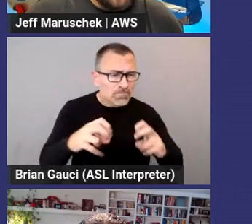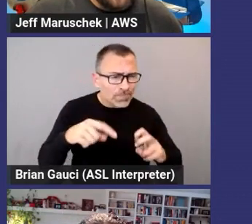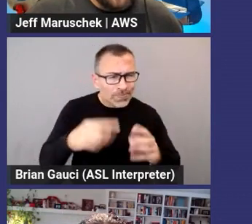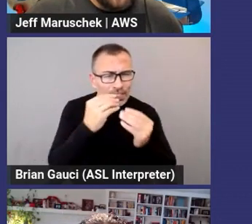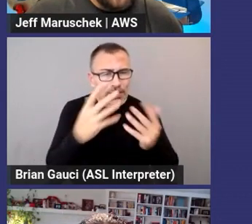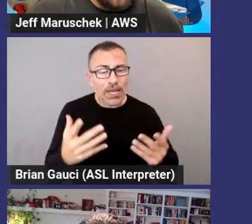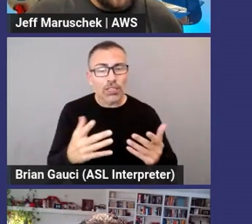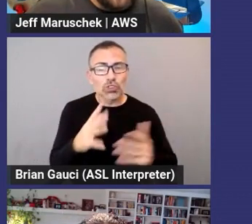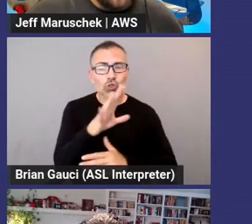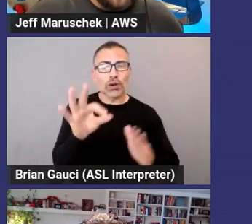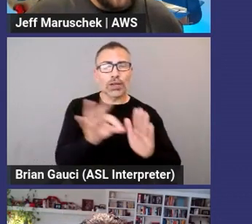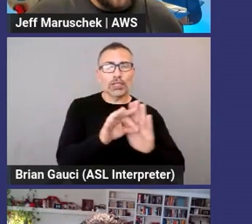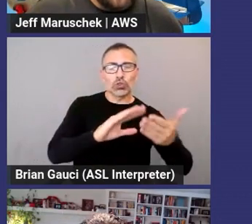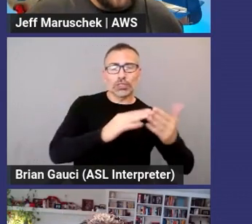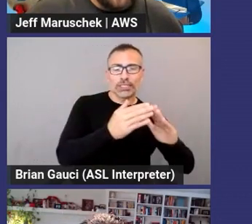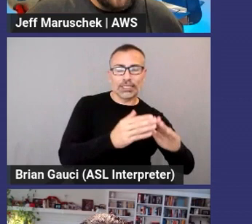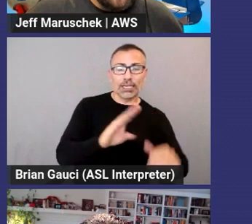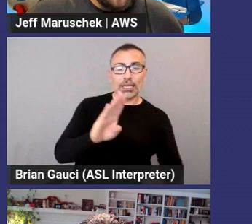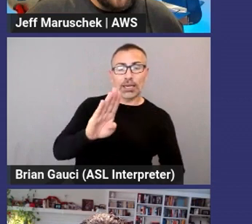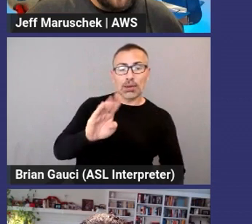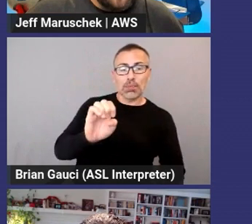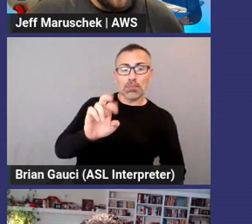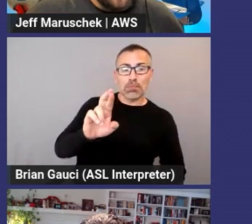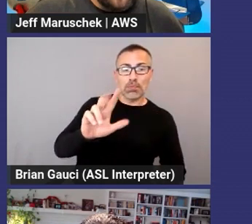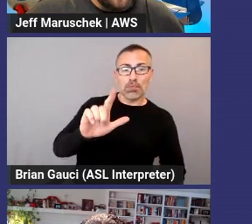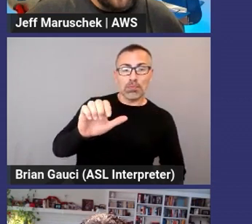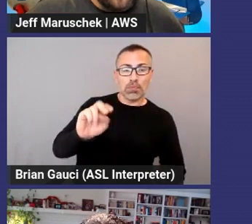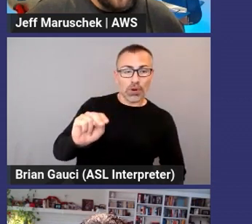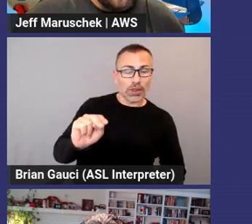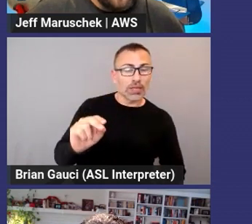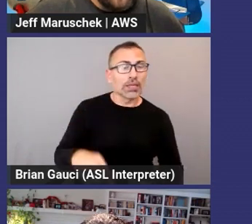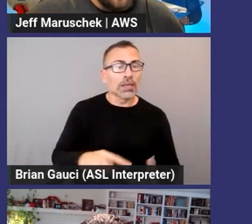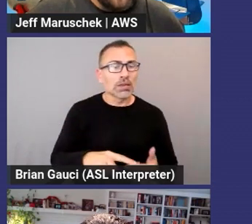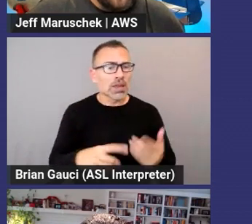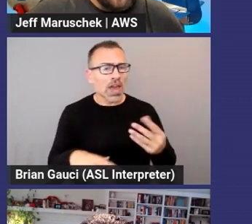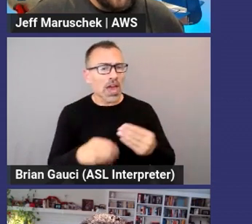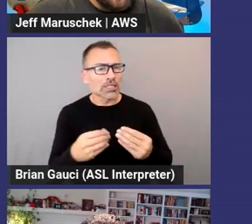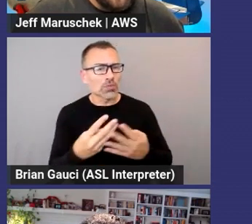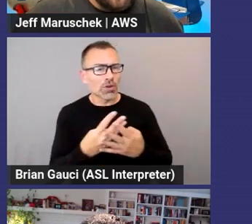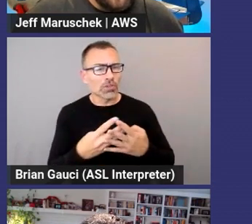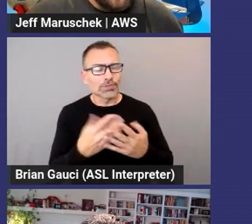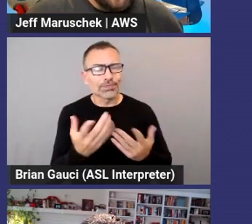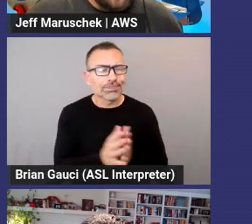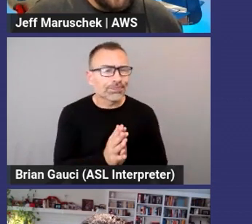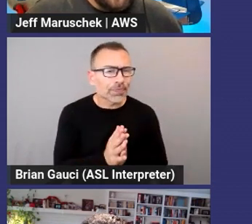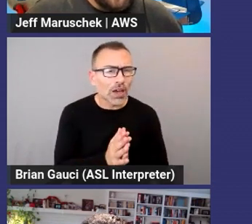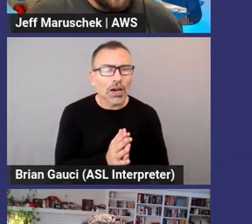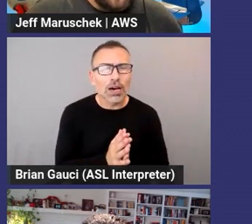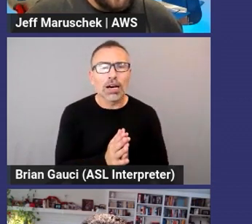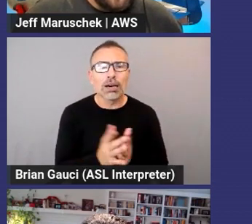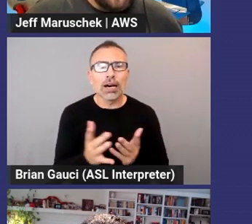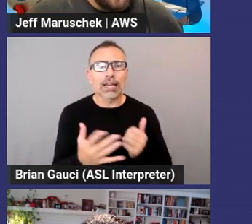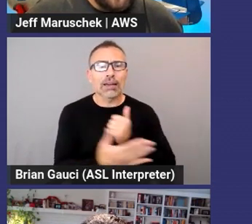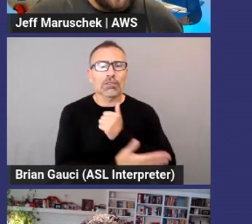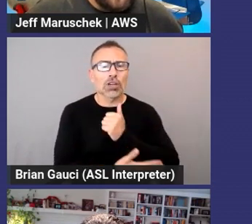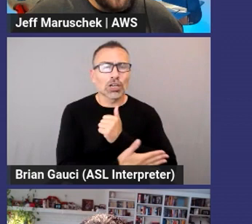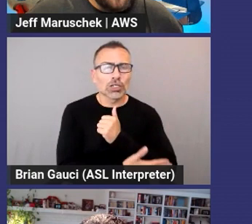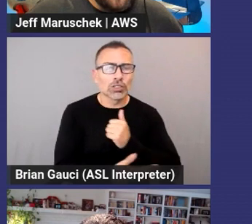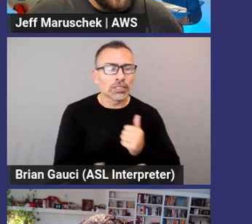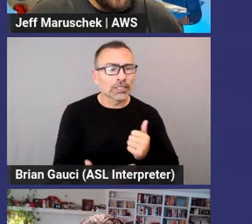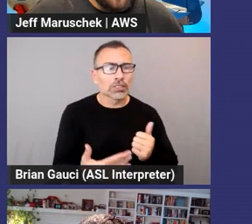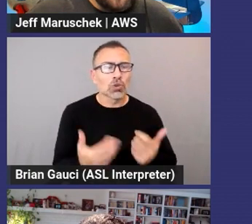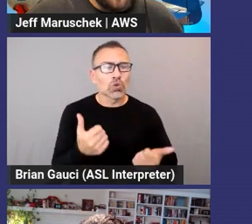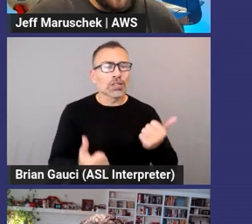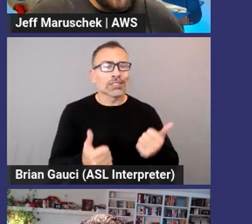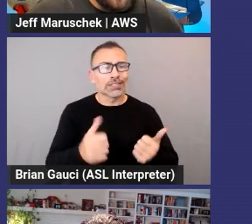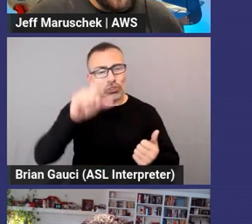choose city is Berlin, and let's put some more filters. I can put a filter, let's say, on country. I'll say country is